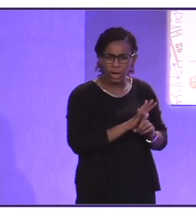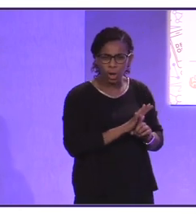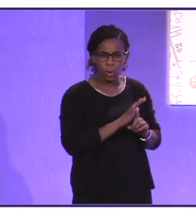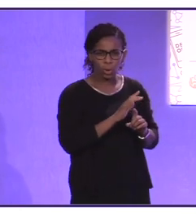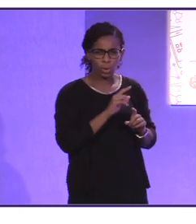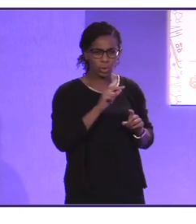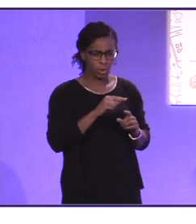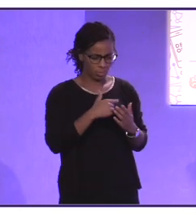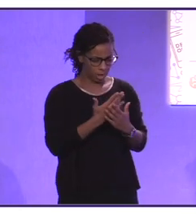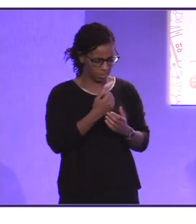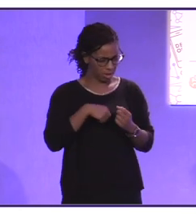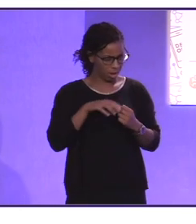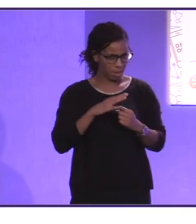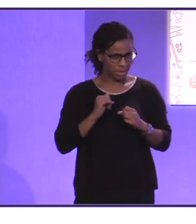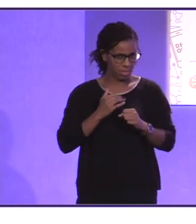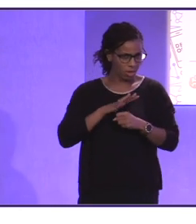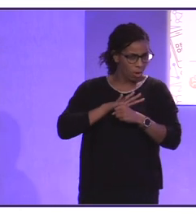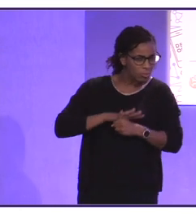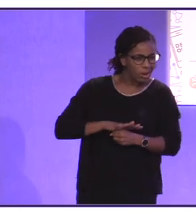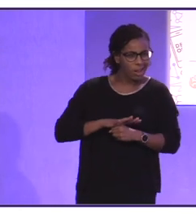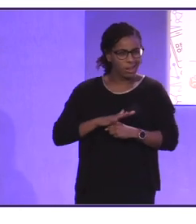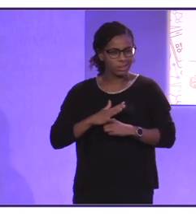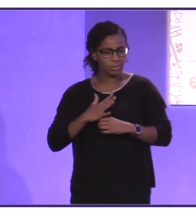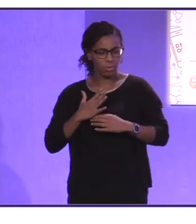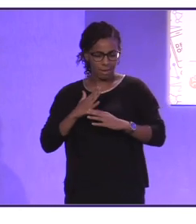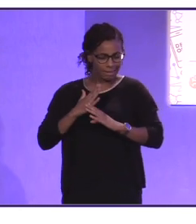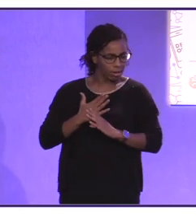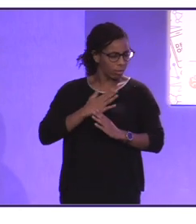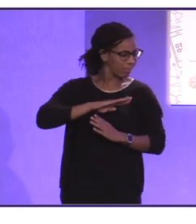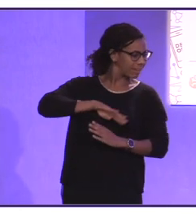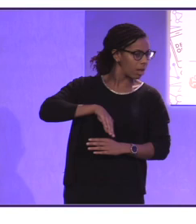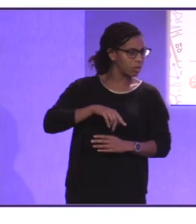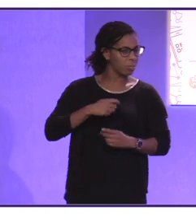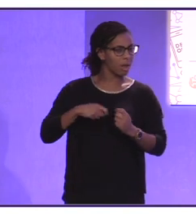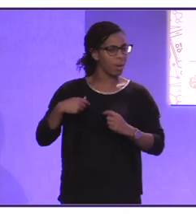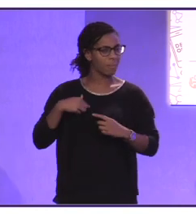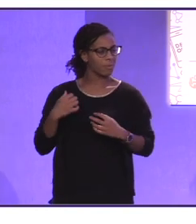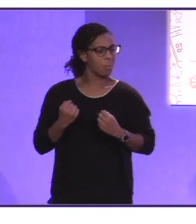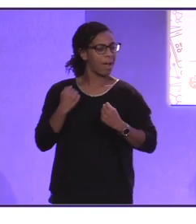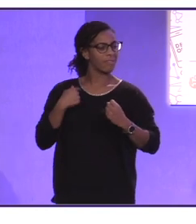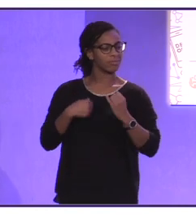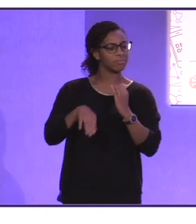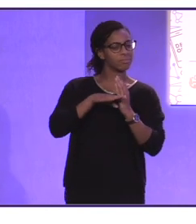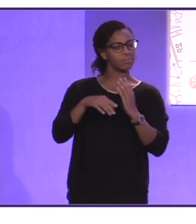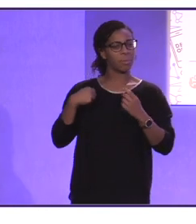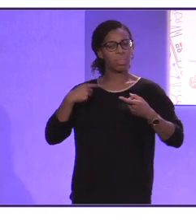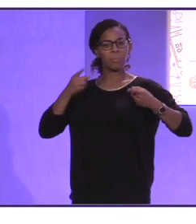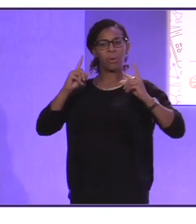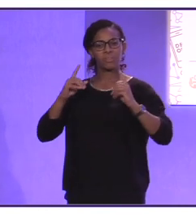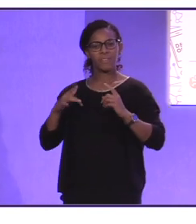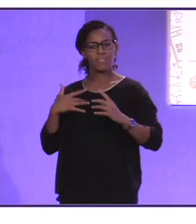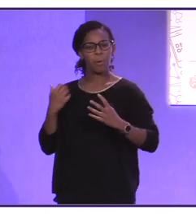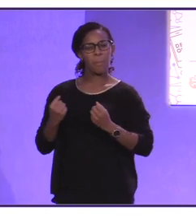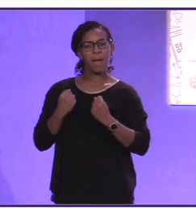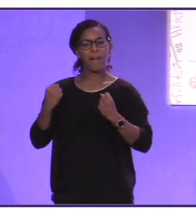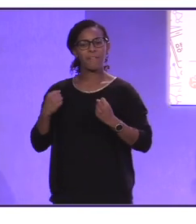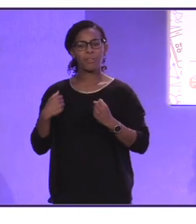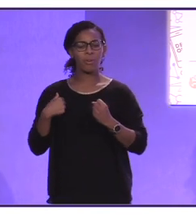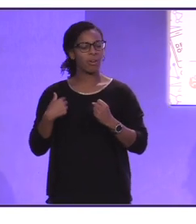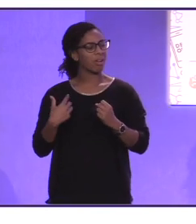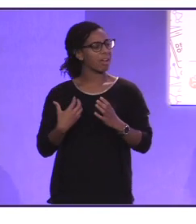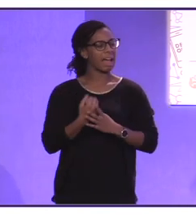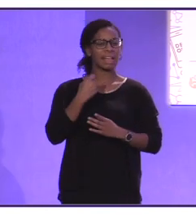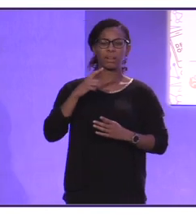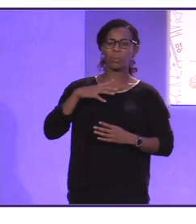it feels pretty good to be the boss, it feels pretty good to be the powerful one, it feels pretty good to get what I want. And the